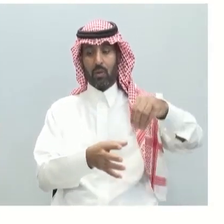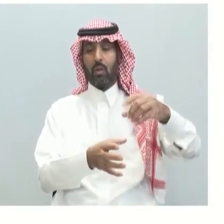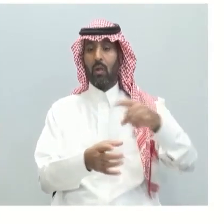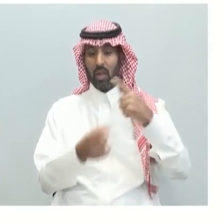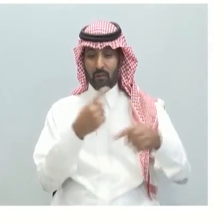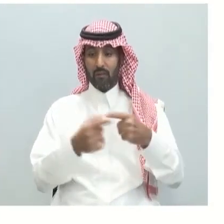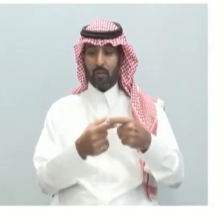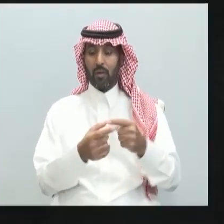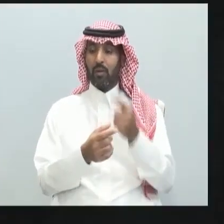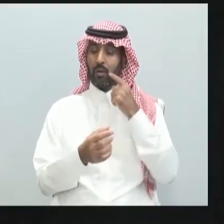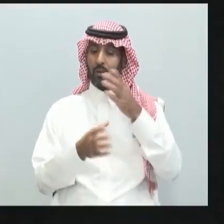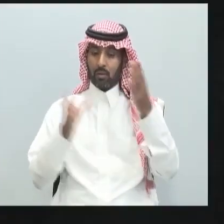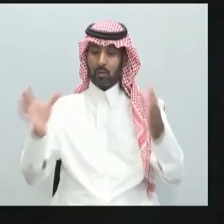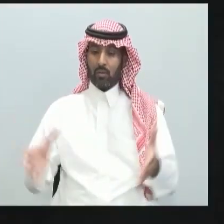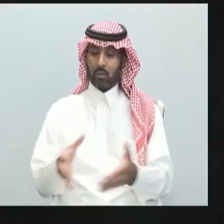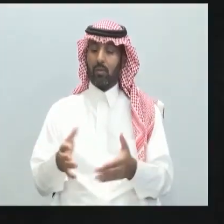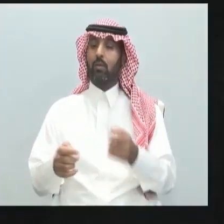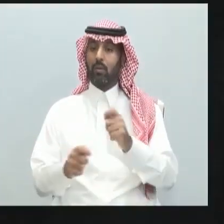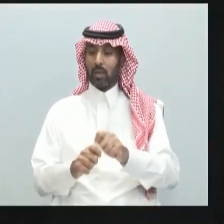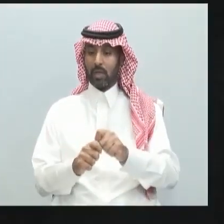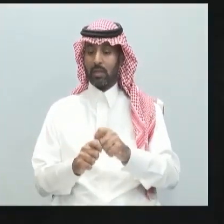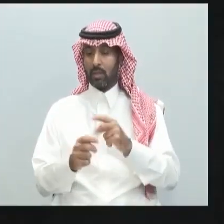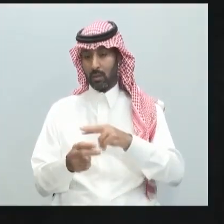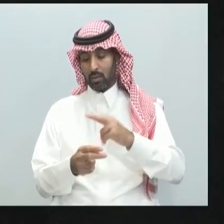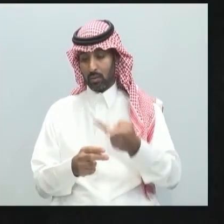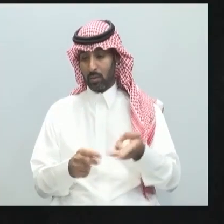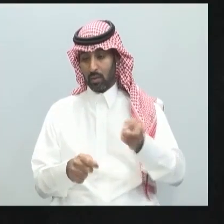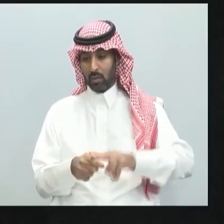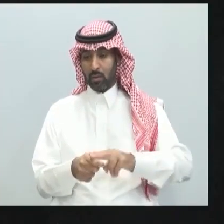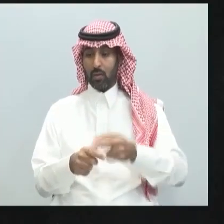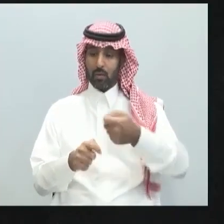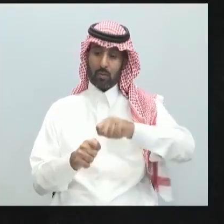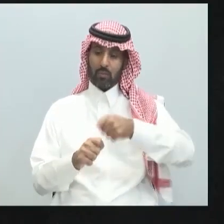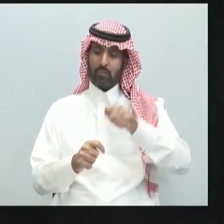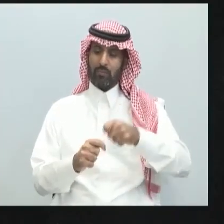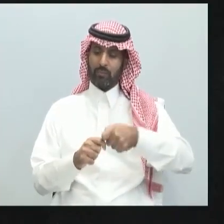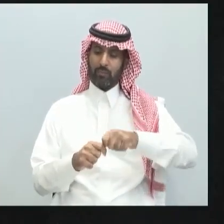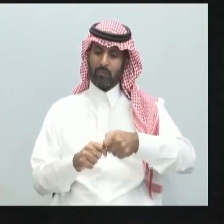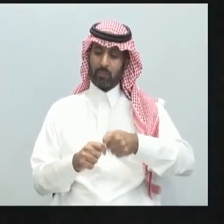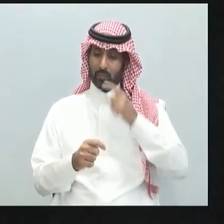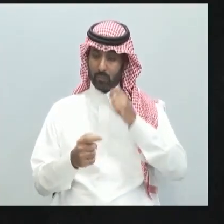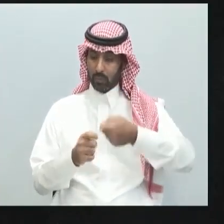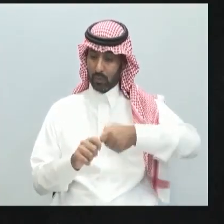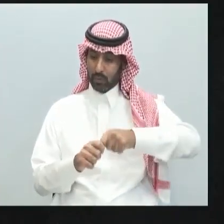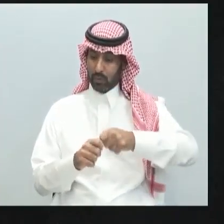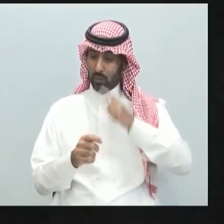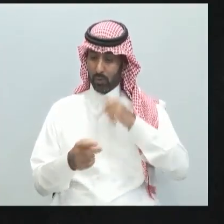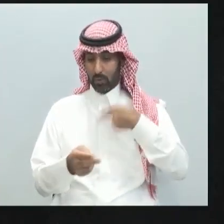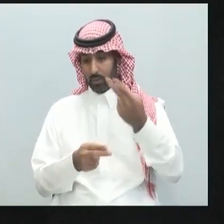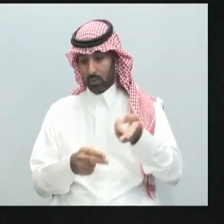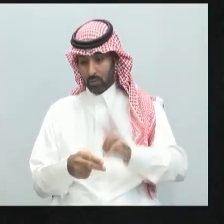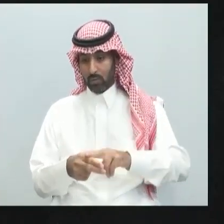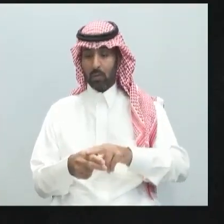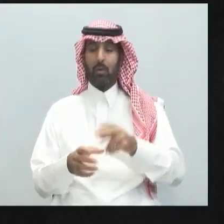day a bag full of recyclable waste. So they ask the question, is it really recycled? So this